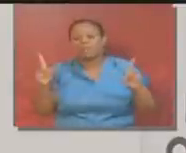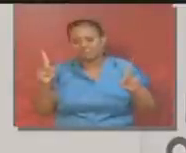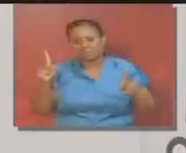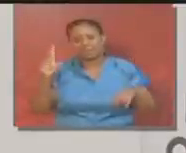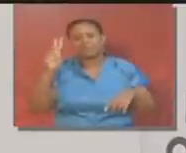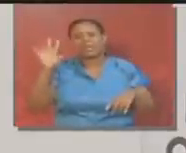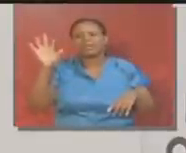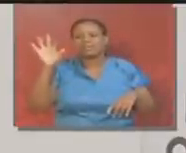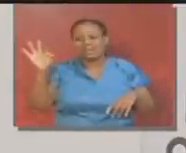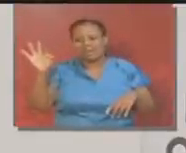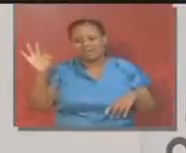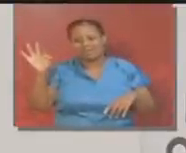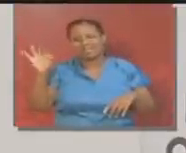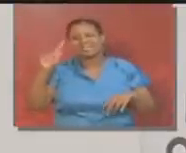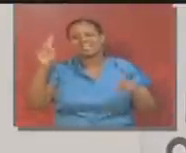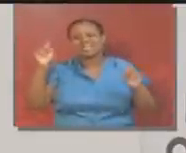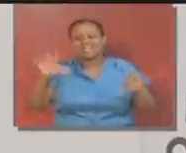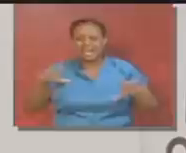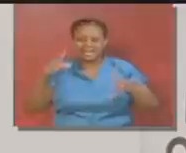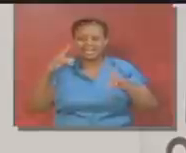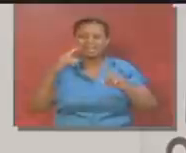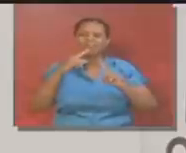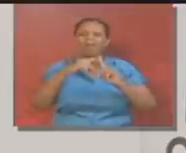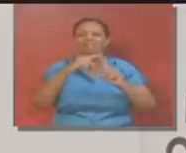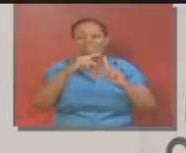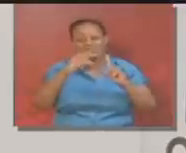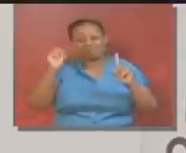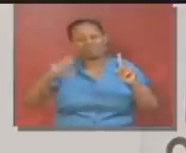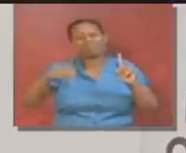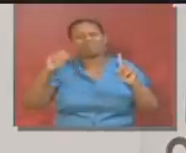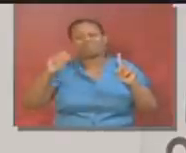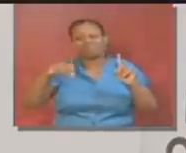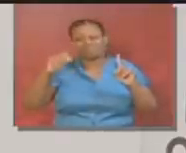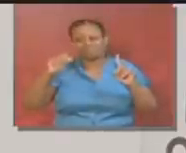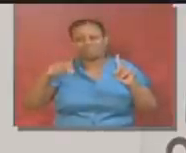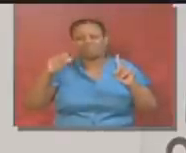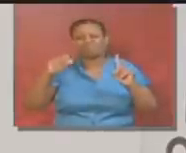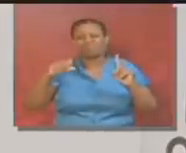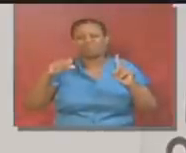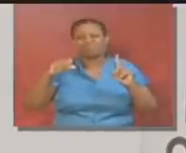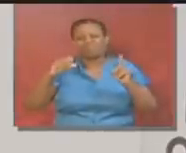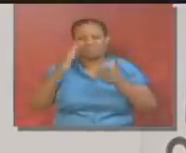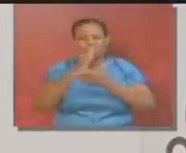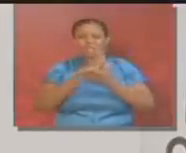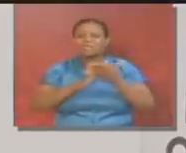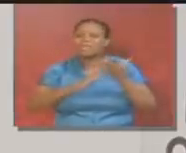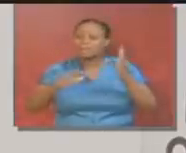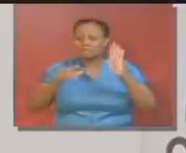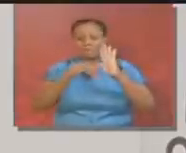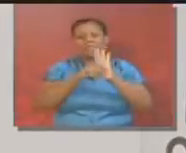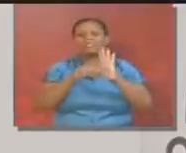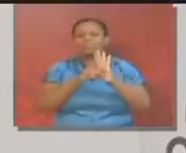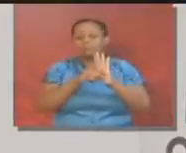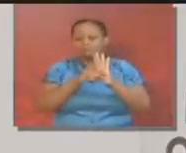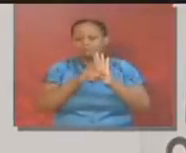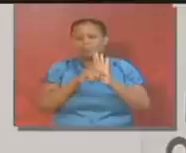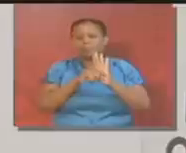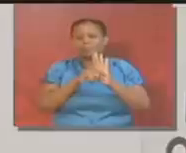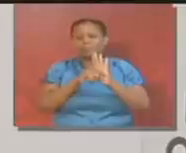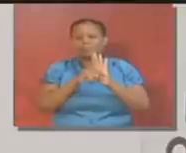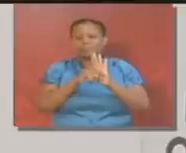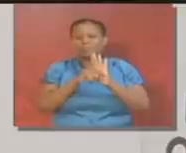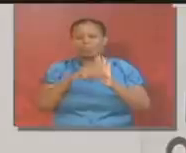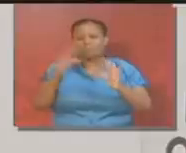COVID associated test positive, and some are COVID negative in terms of testing. In terms of the fourth thing for us to